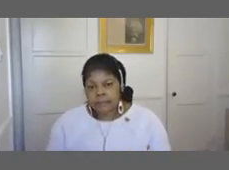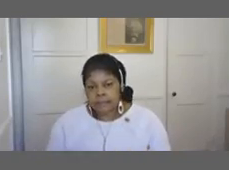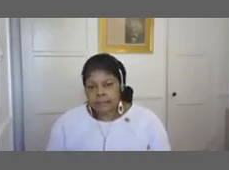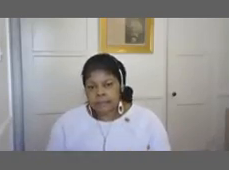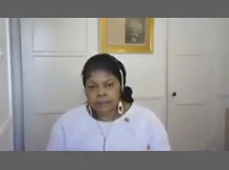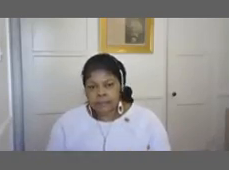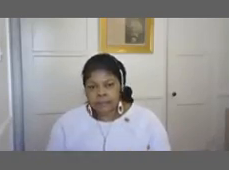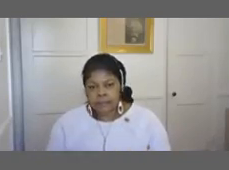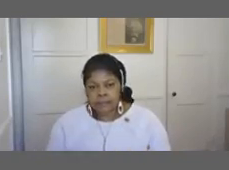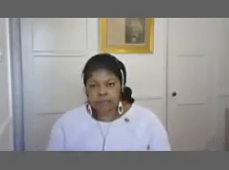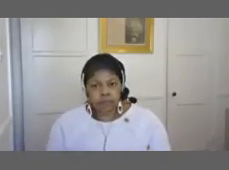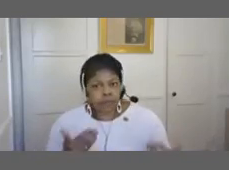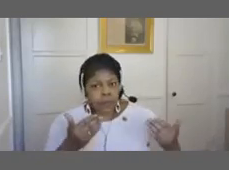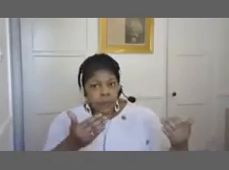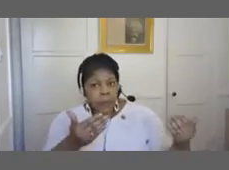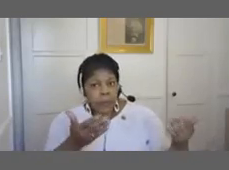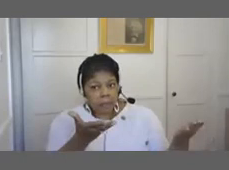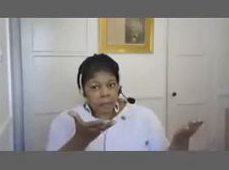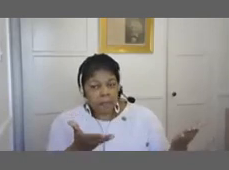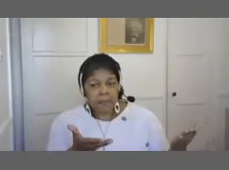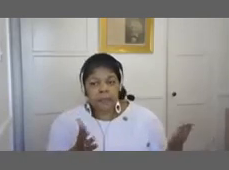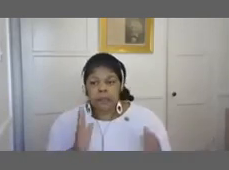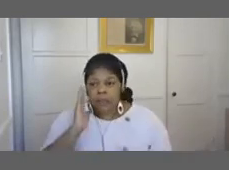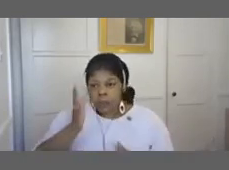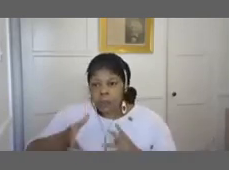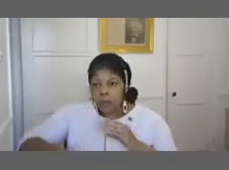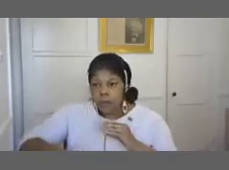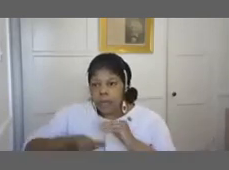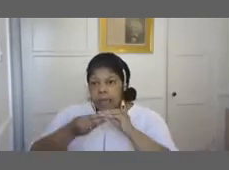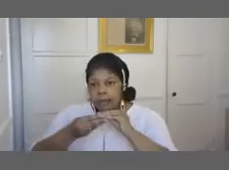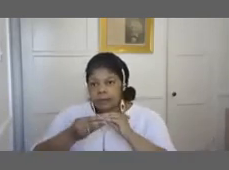So there we go. And then we're going to add our own little